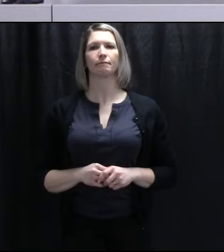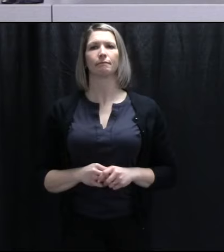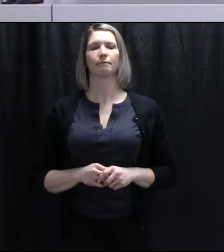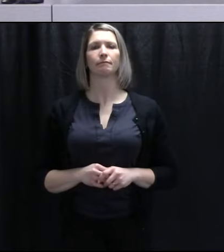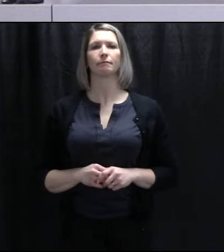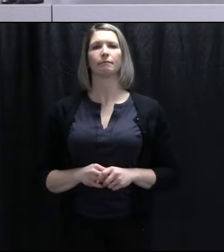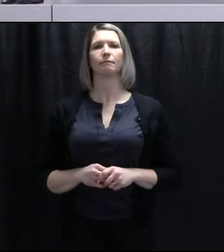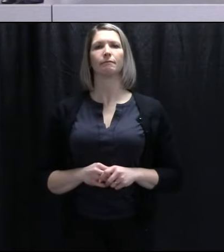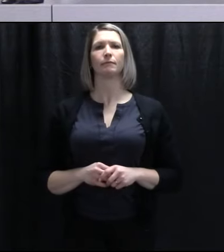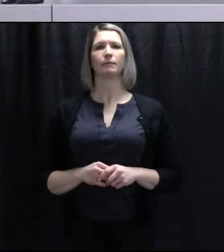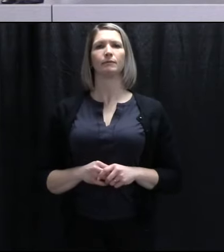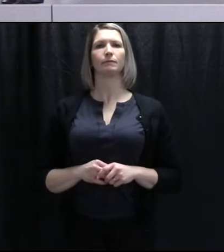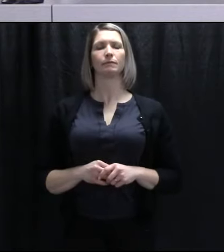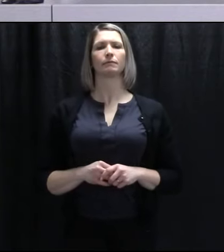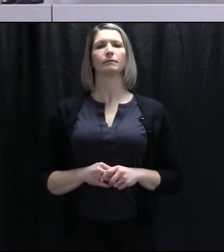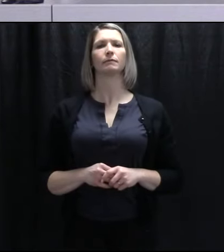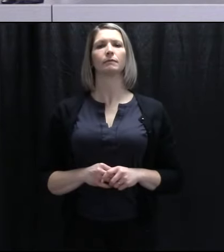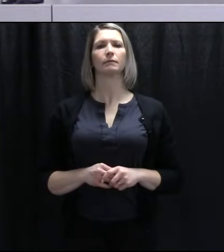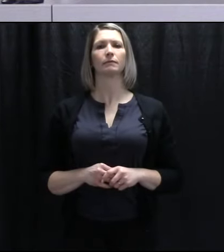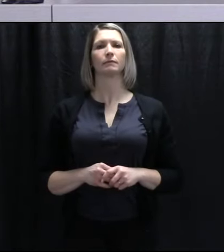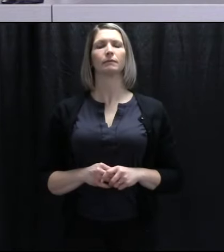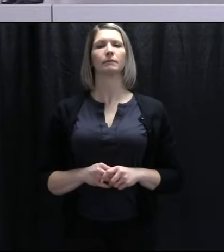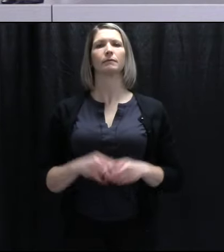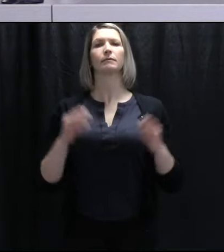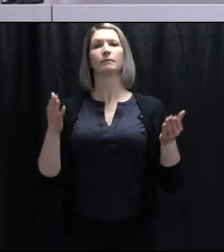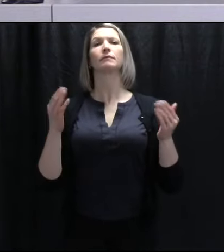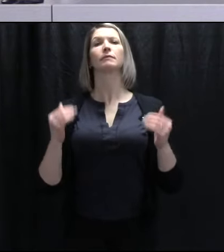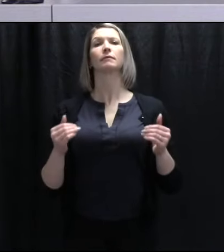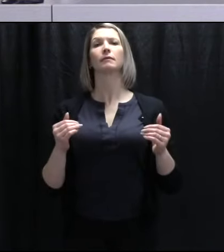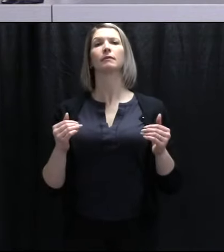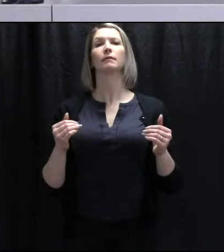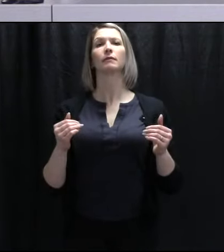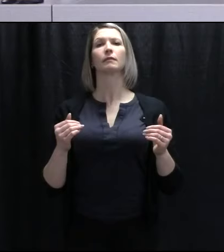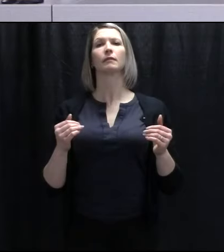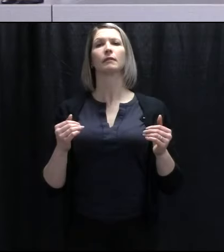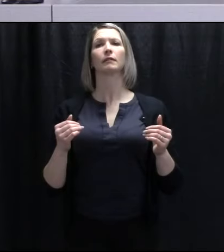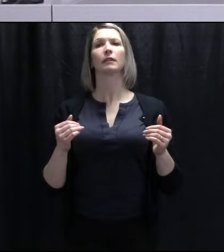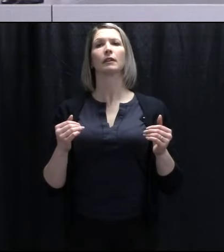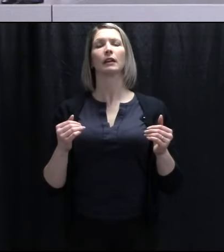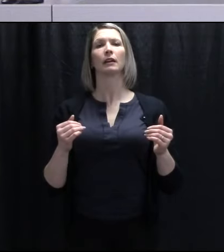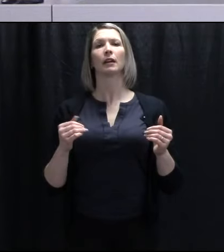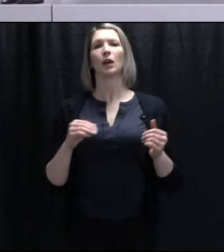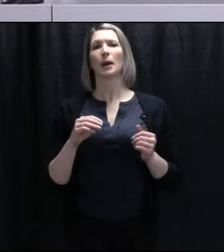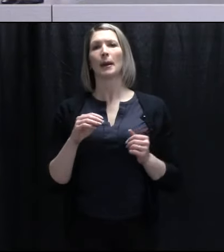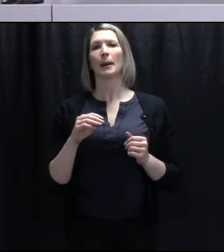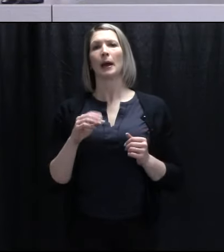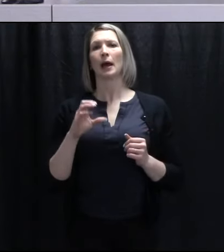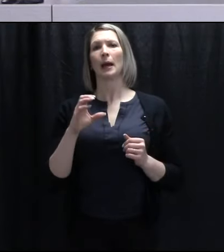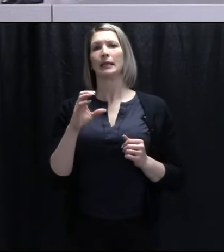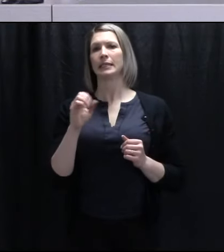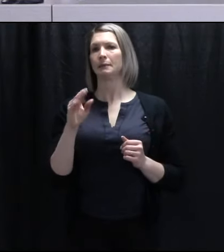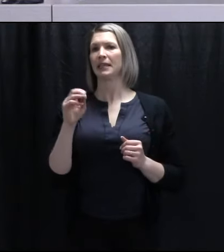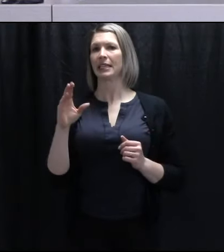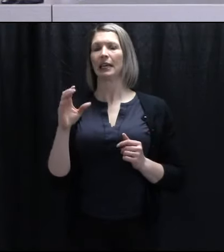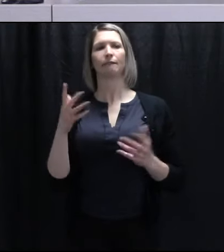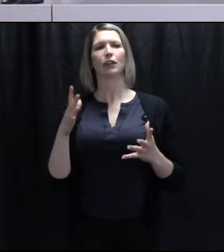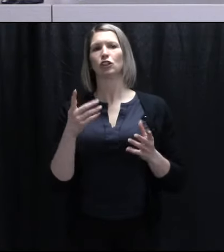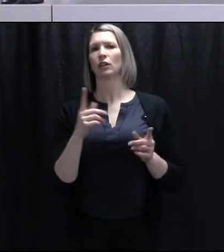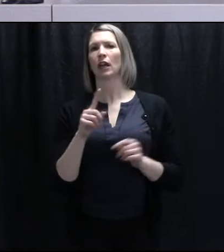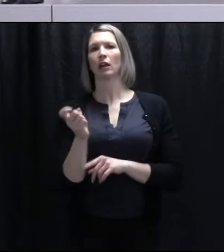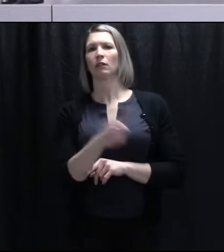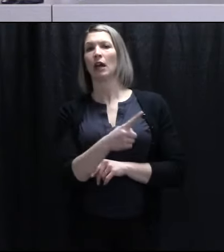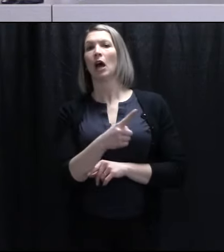Thank you. Our next question would be from Peter Cohen, if he's allowed to ask a second question. Peter Cohen has had his opportunity. I'm just